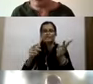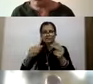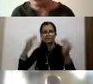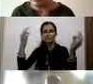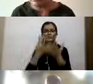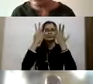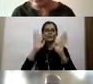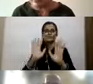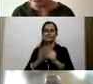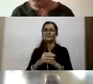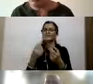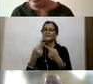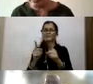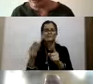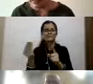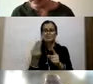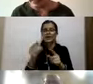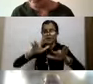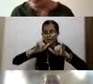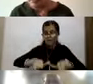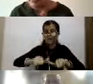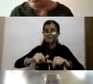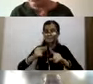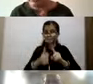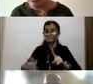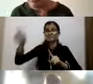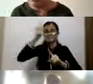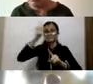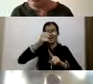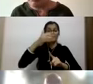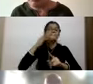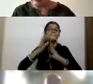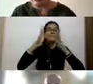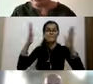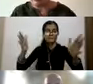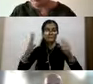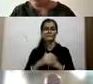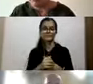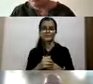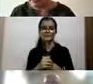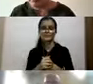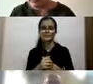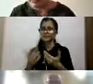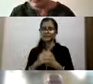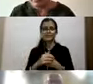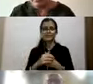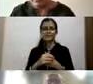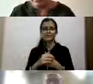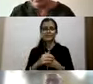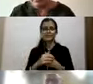be unique because in India, the land tenure is very, very complicated. So here what we've done, and it's probably not replicable,